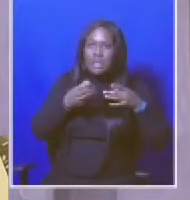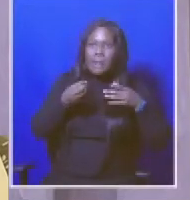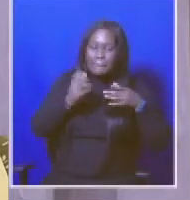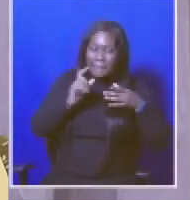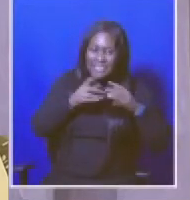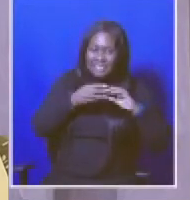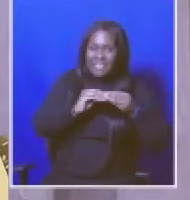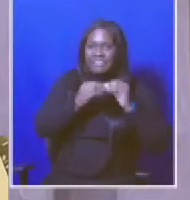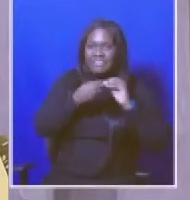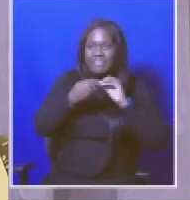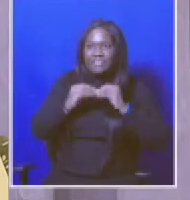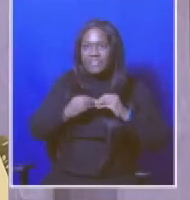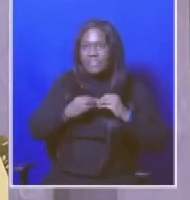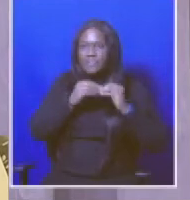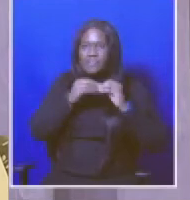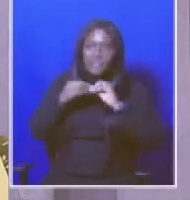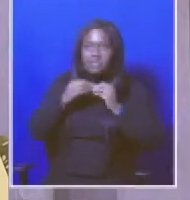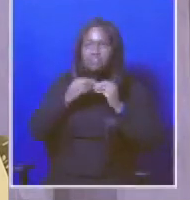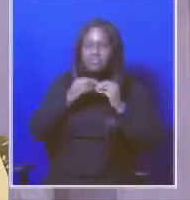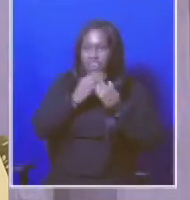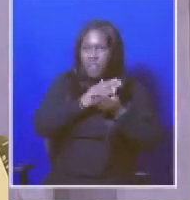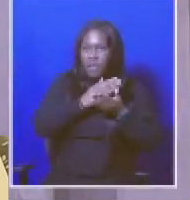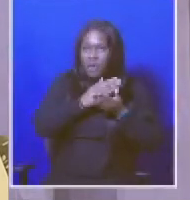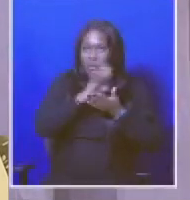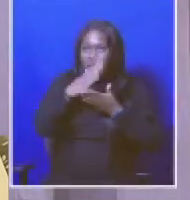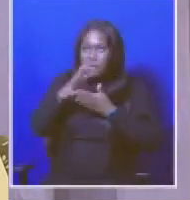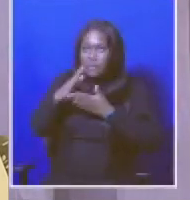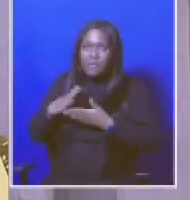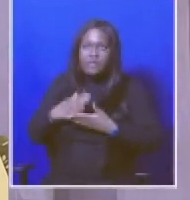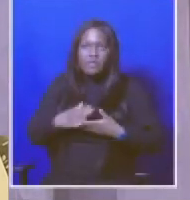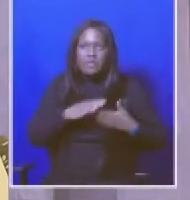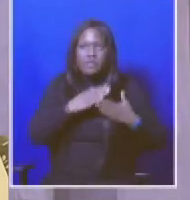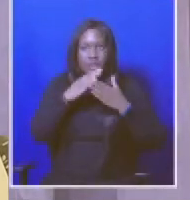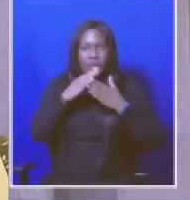and improvement. Honorable Chairperson,